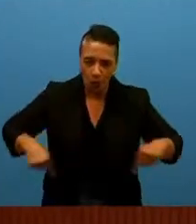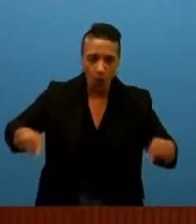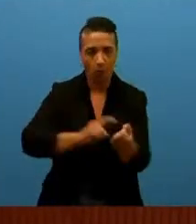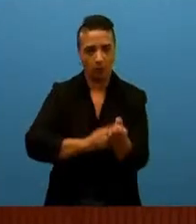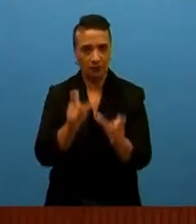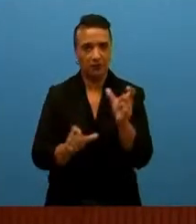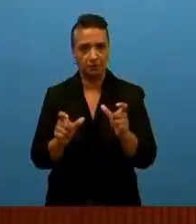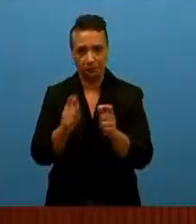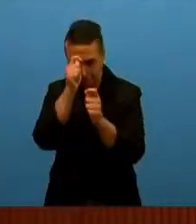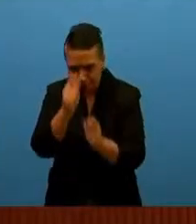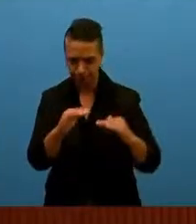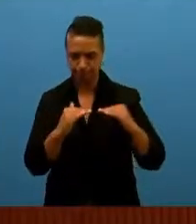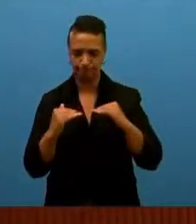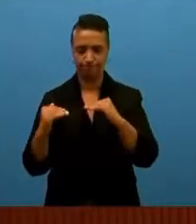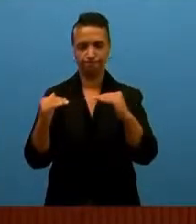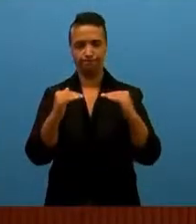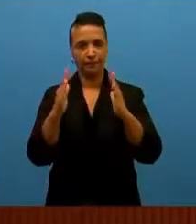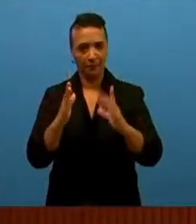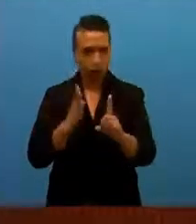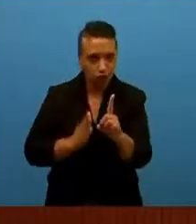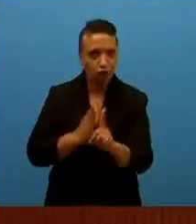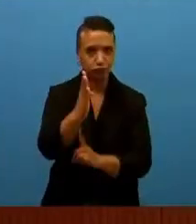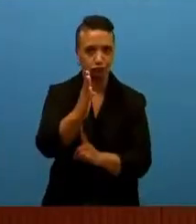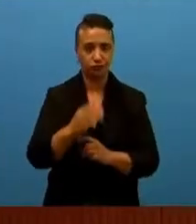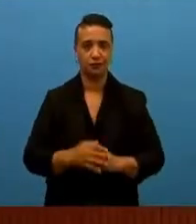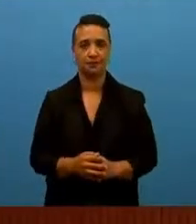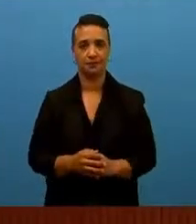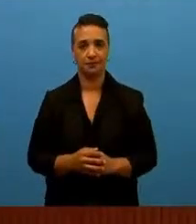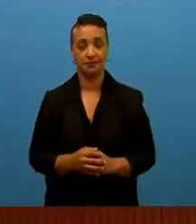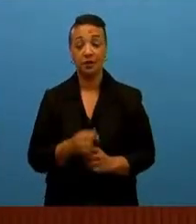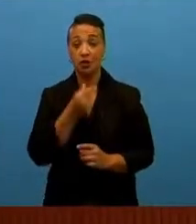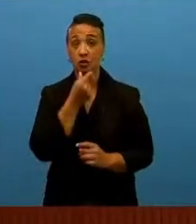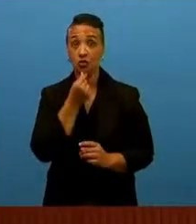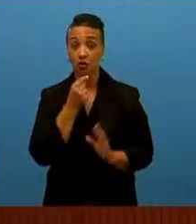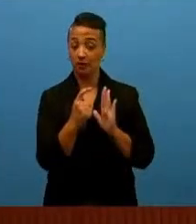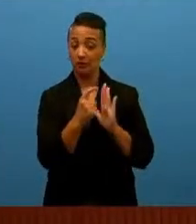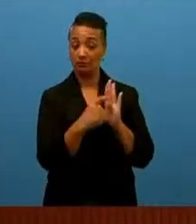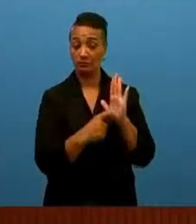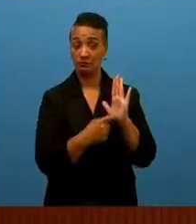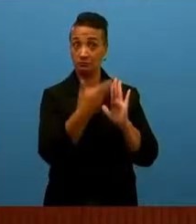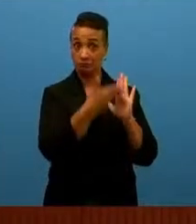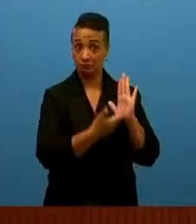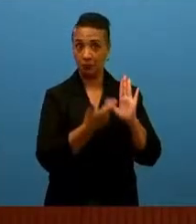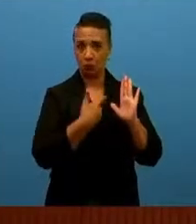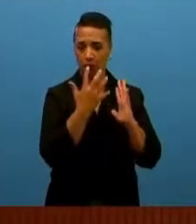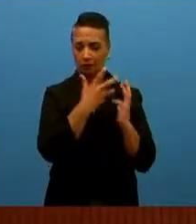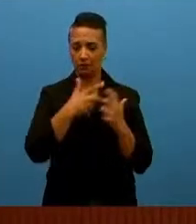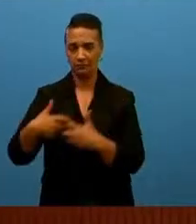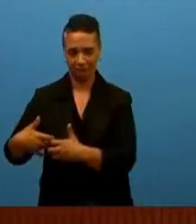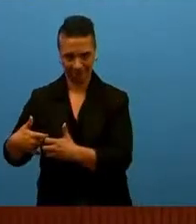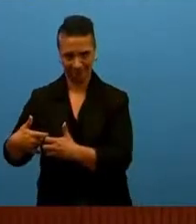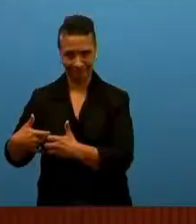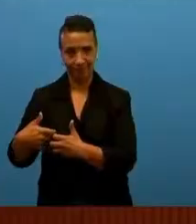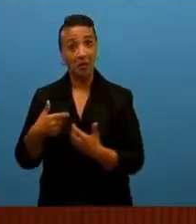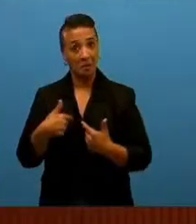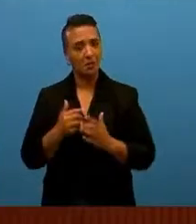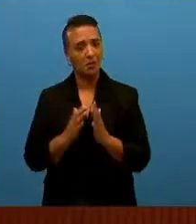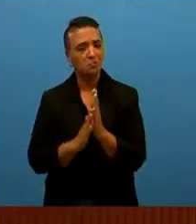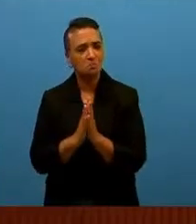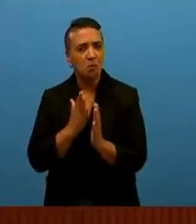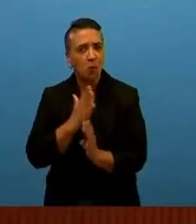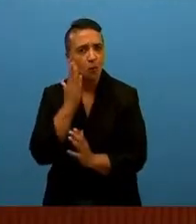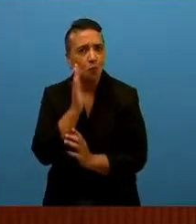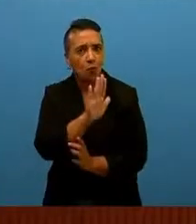peoples on this path. The Geneva Principles emerged from this collective wisdom. Therefore, I look forward to hearing